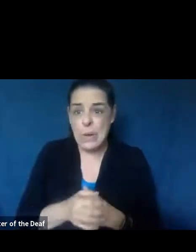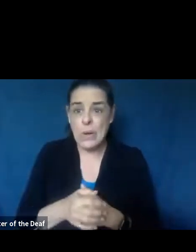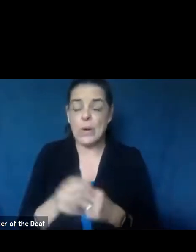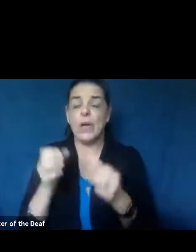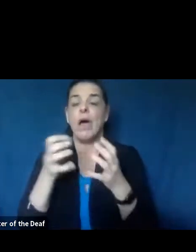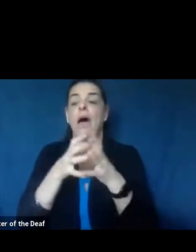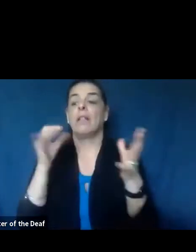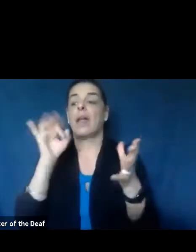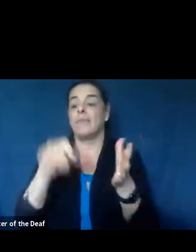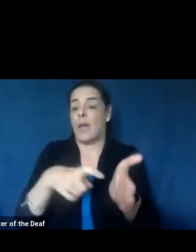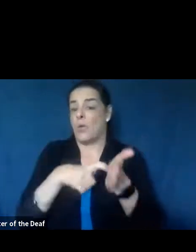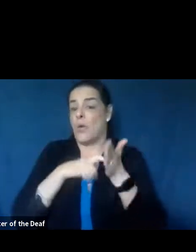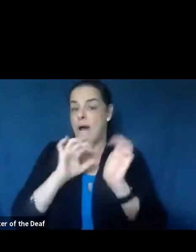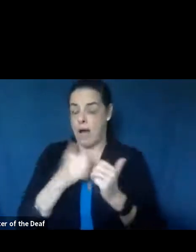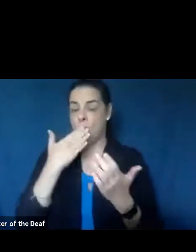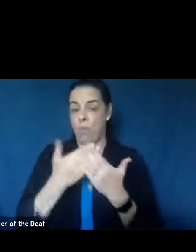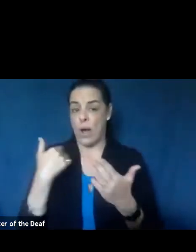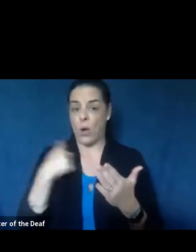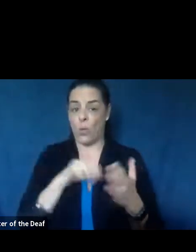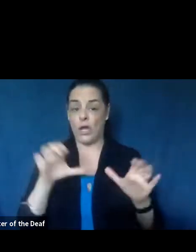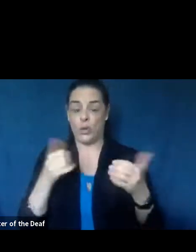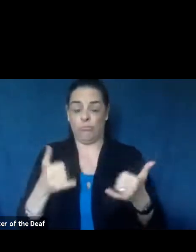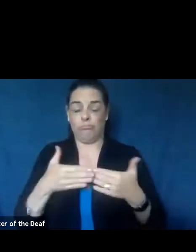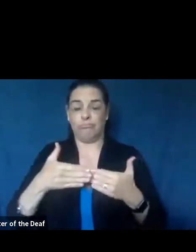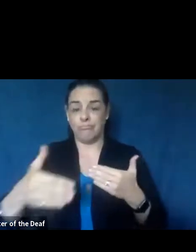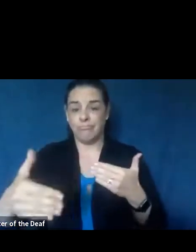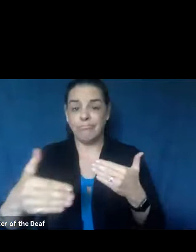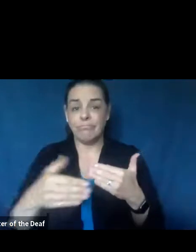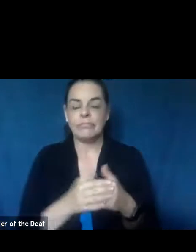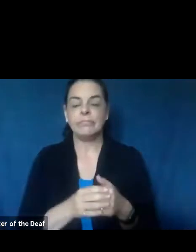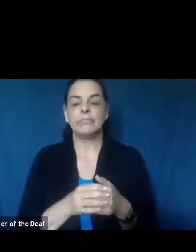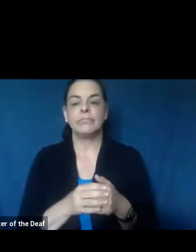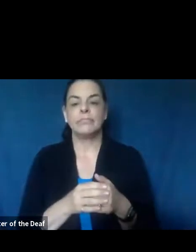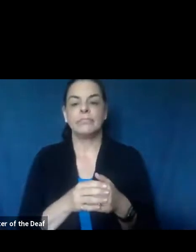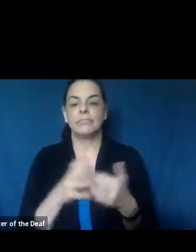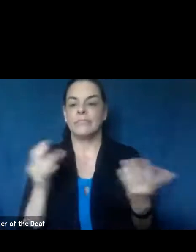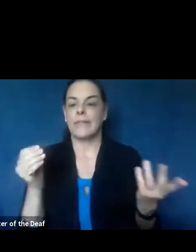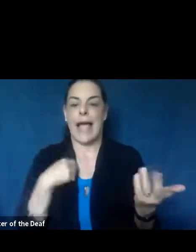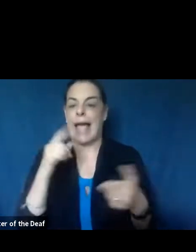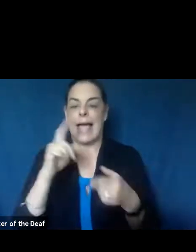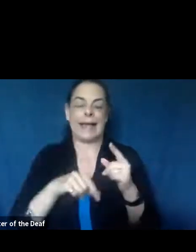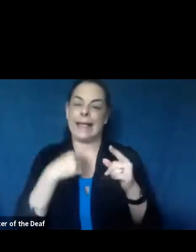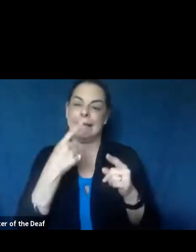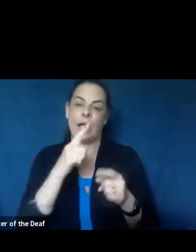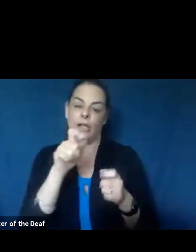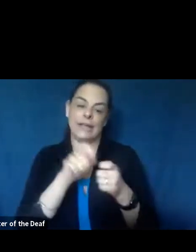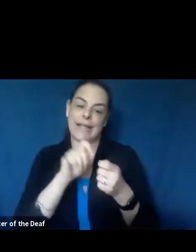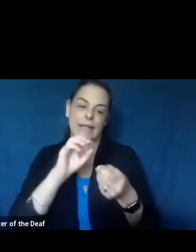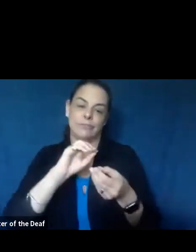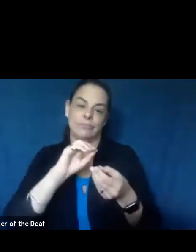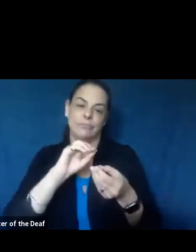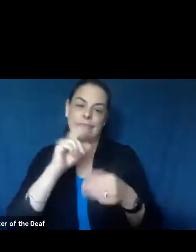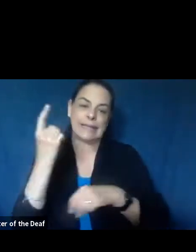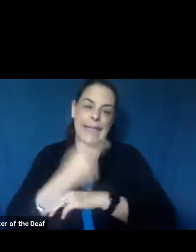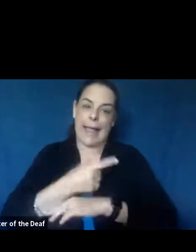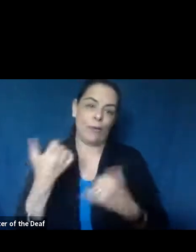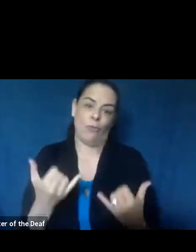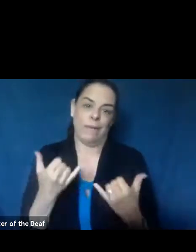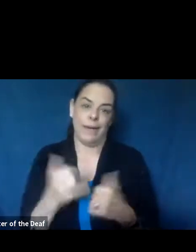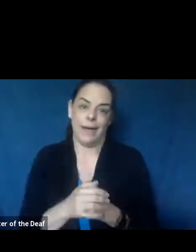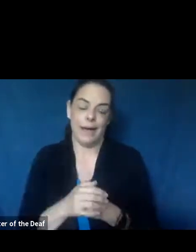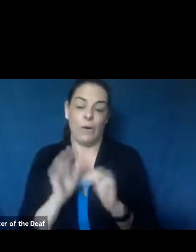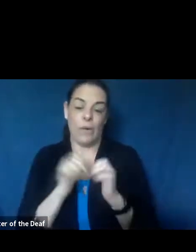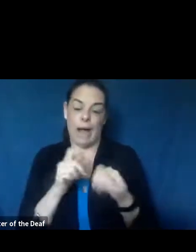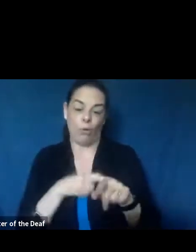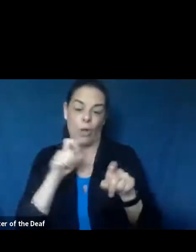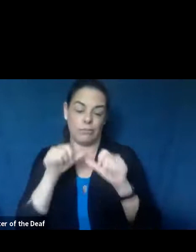will come with how well we do moving forward. And I can't give you an accurate time frame right now.